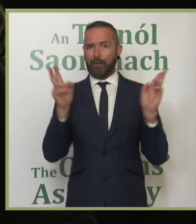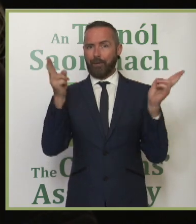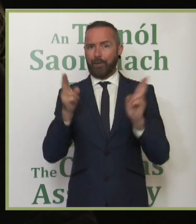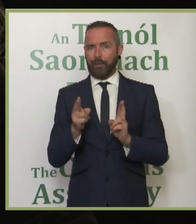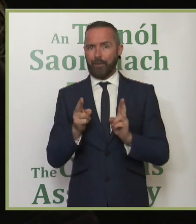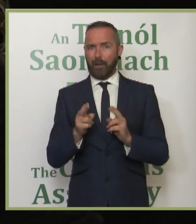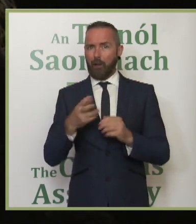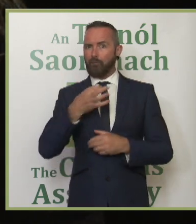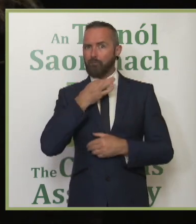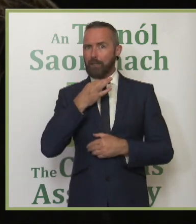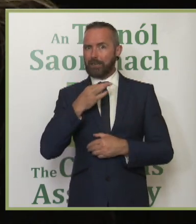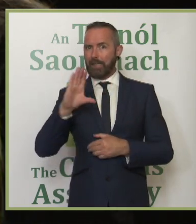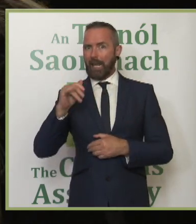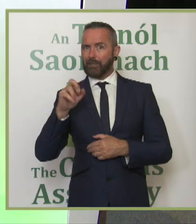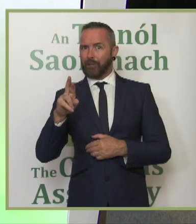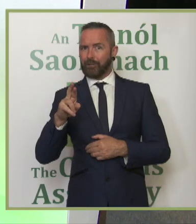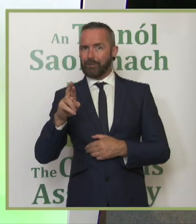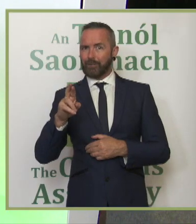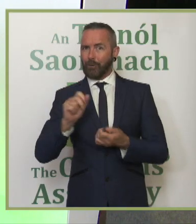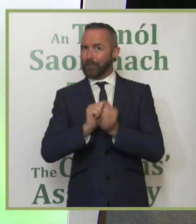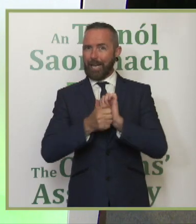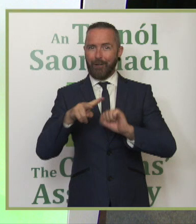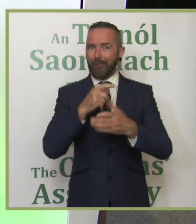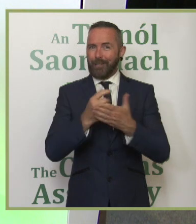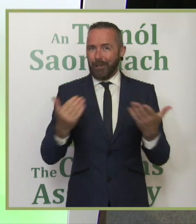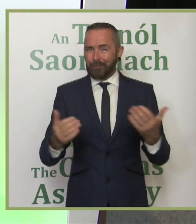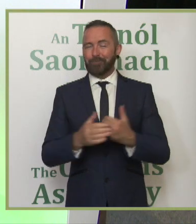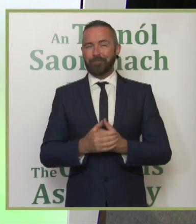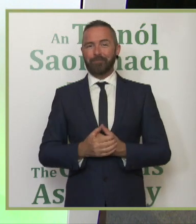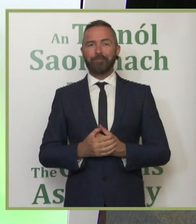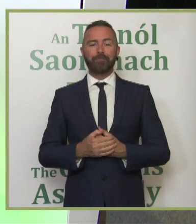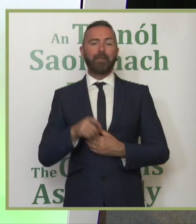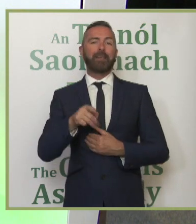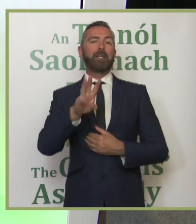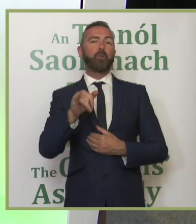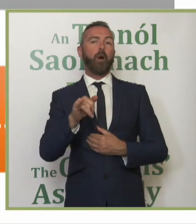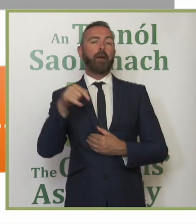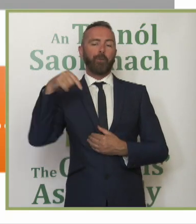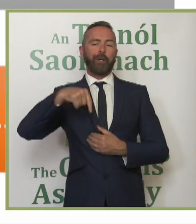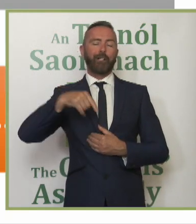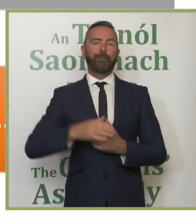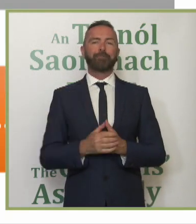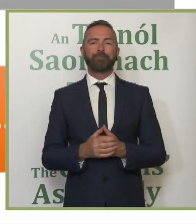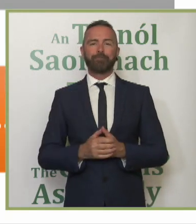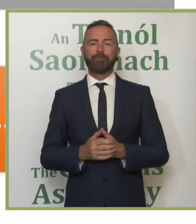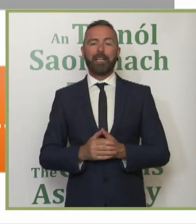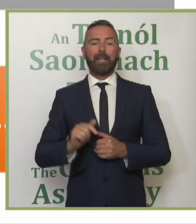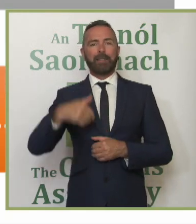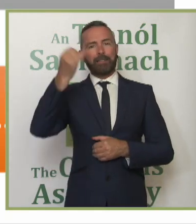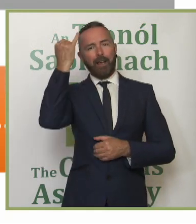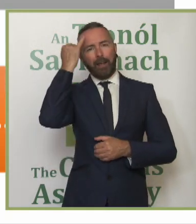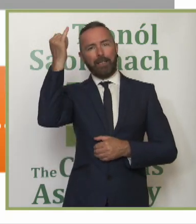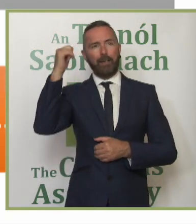cancer. So I suppose this comes to the crux of why we're all kind of here. This notion